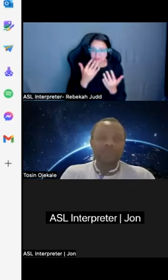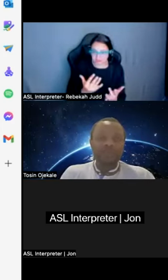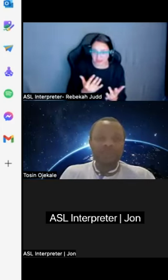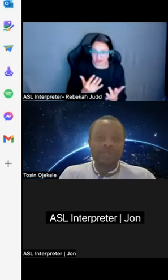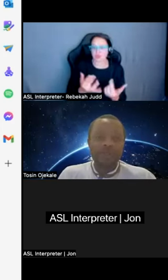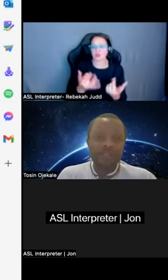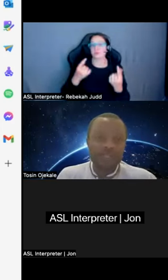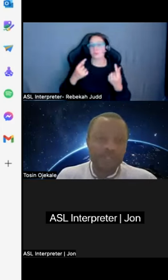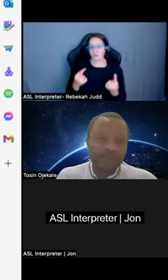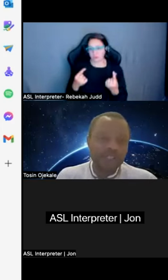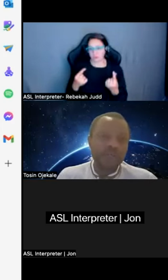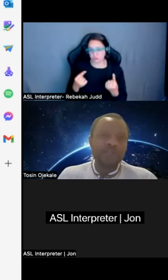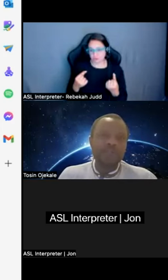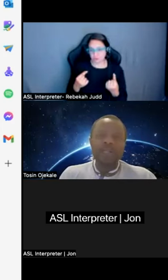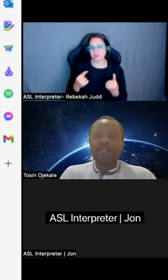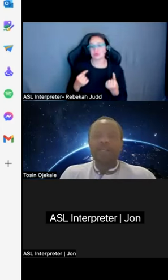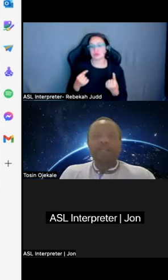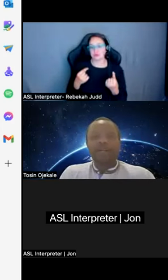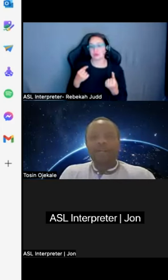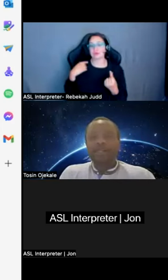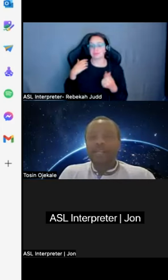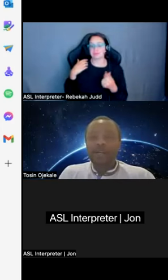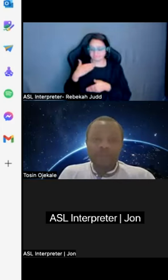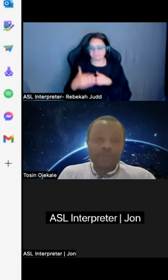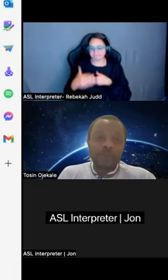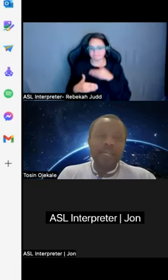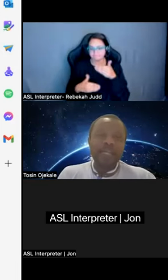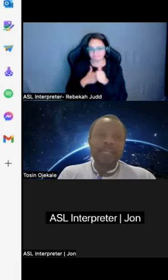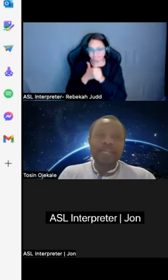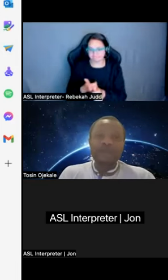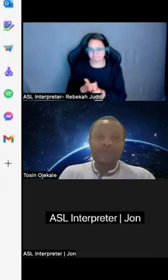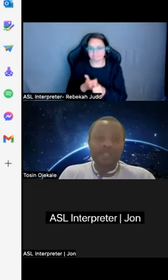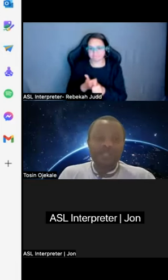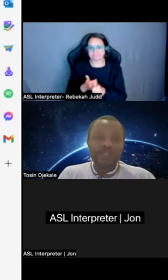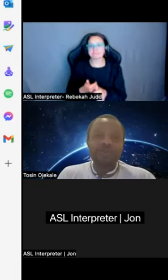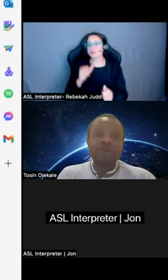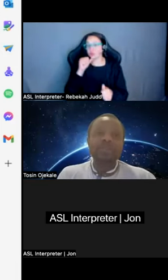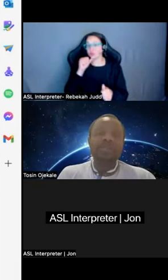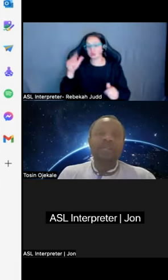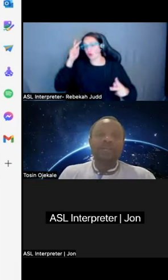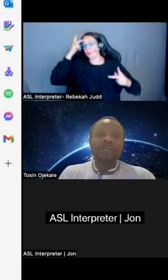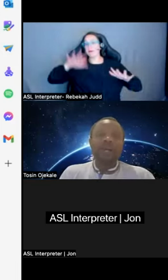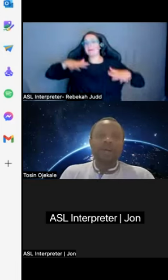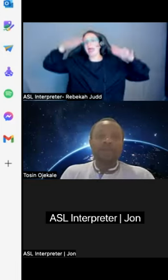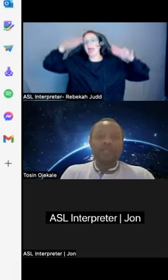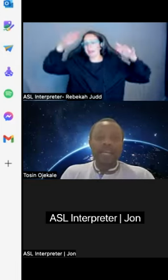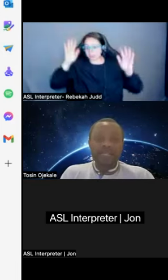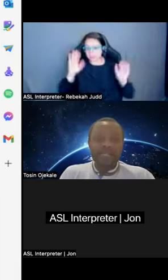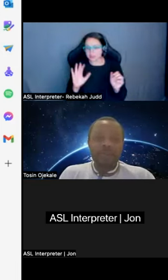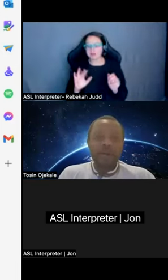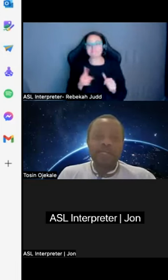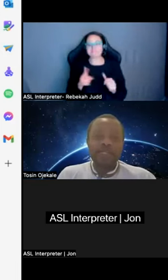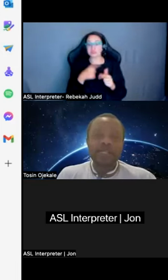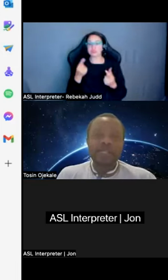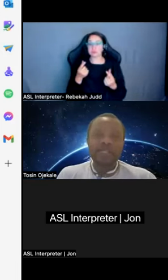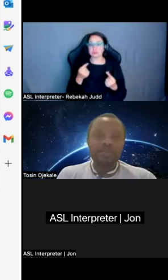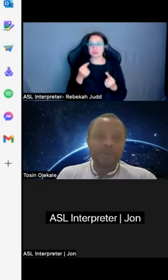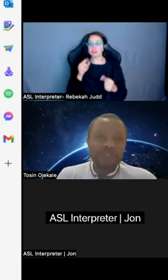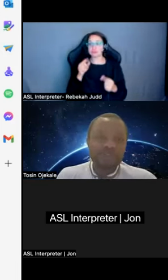What should you do in such situations? They tell you not to panic. The first thing is to what? Look out for the exit